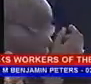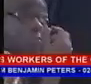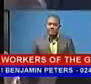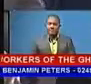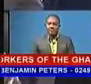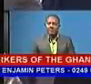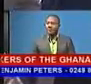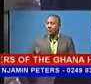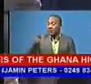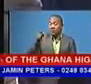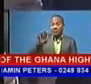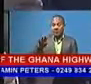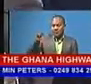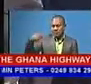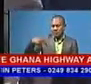page